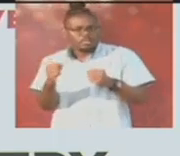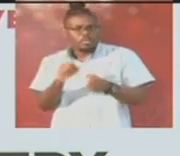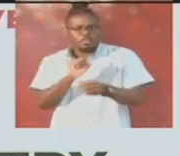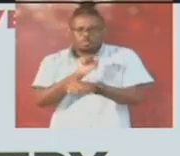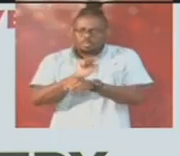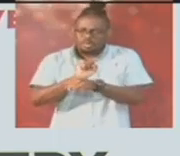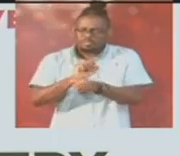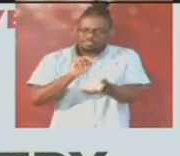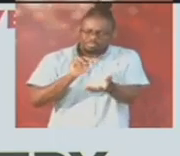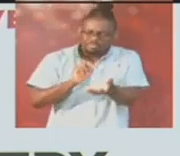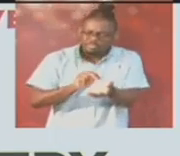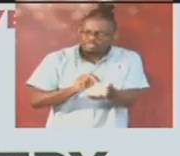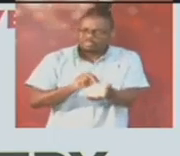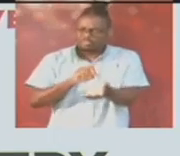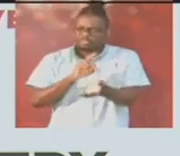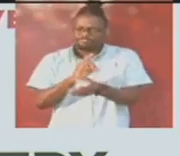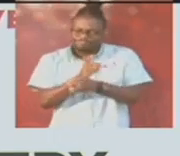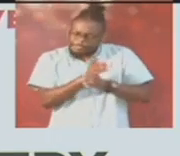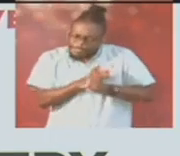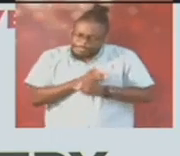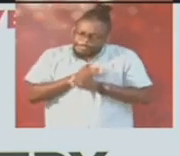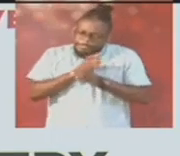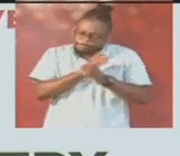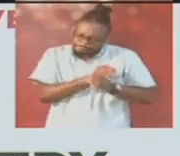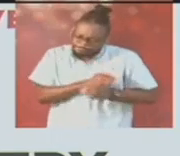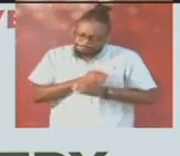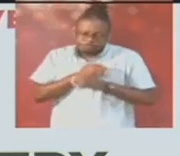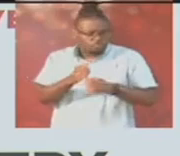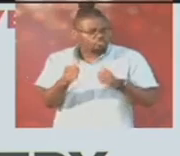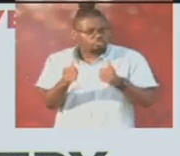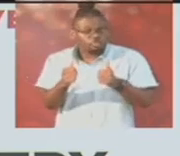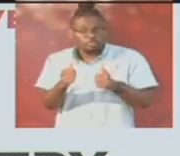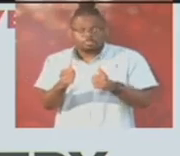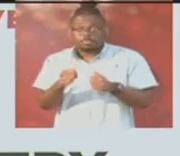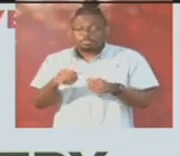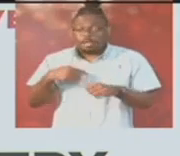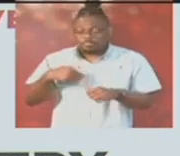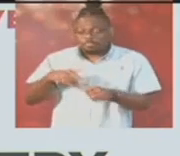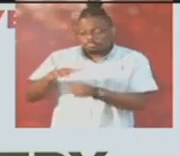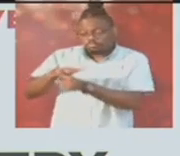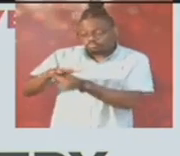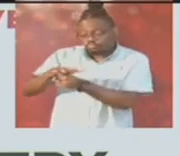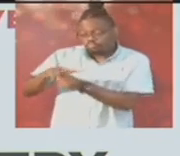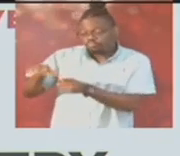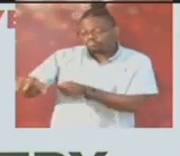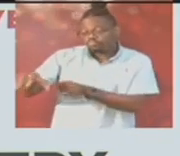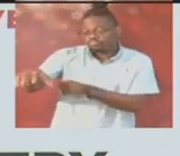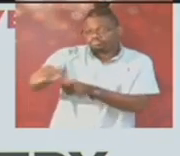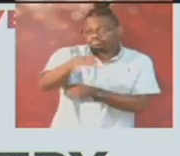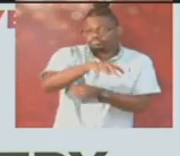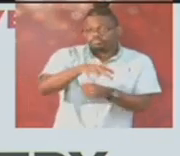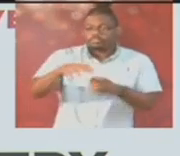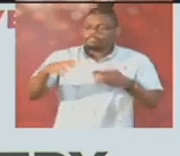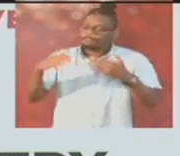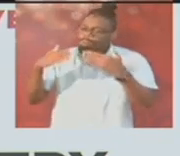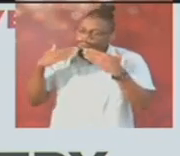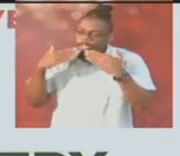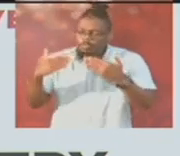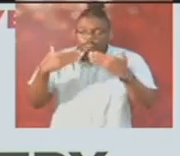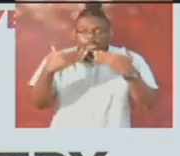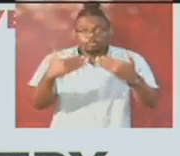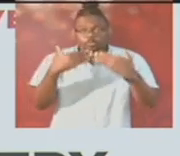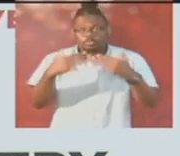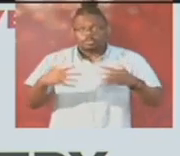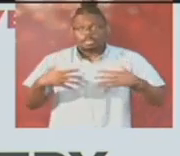41,802 doses of vaccines across the system. So I really want to thank once again healthcare